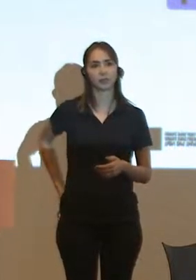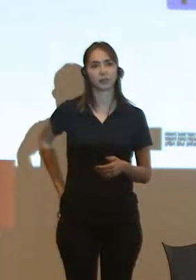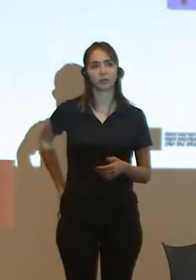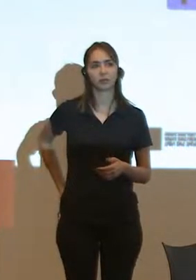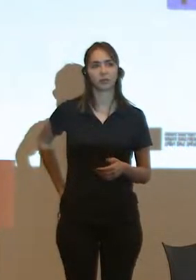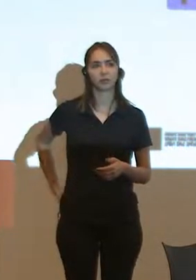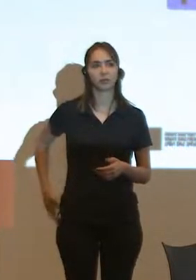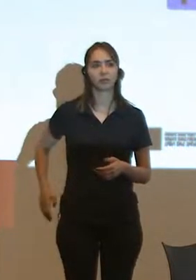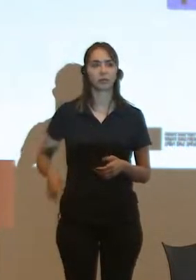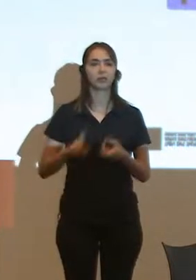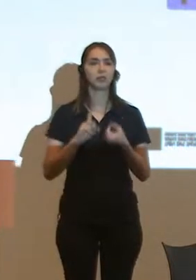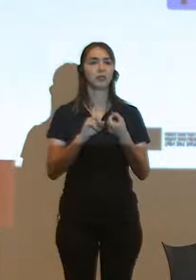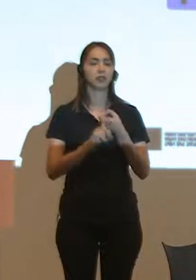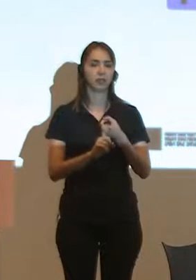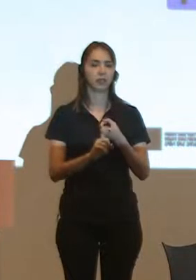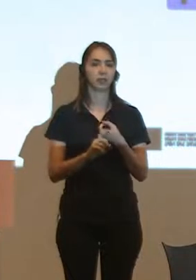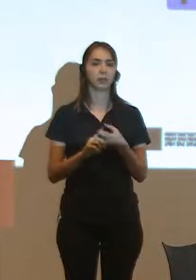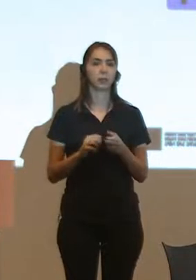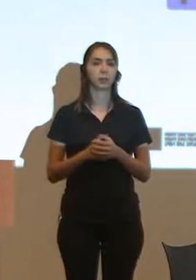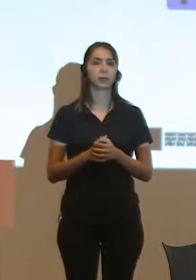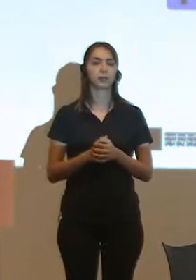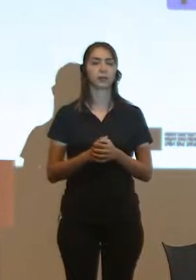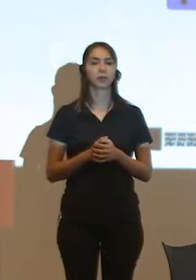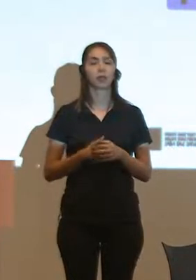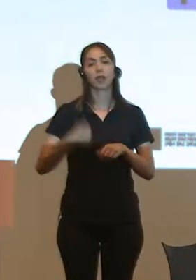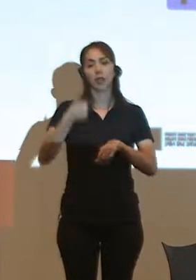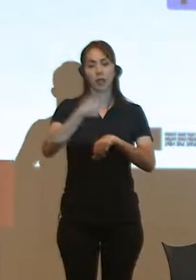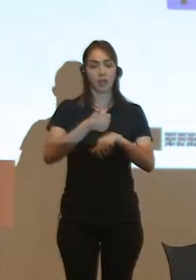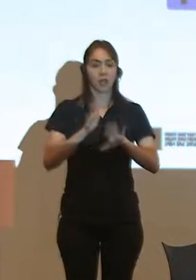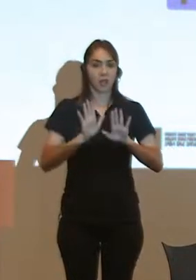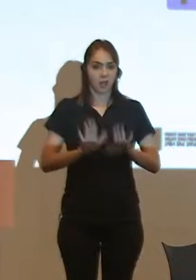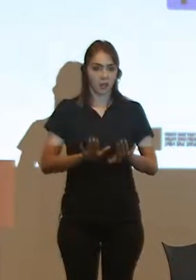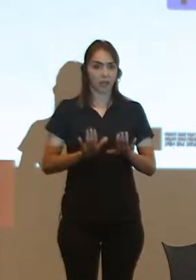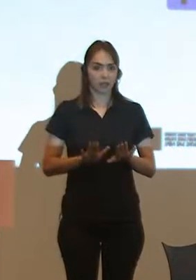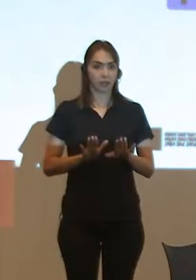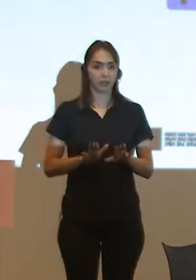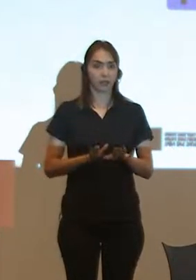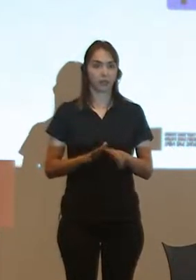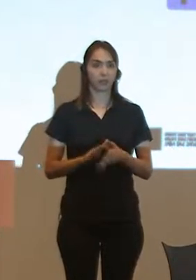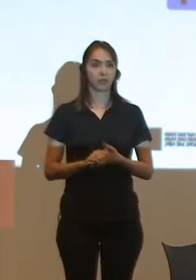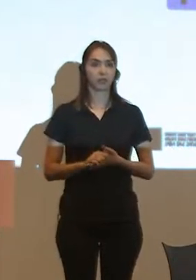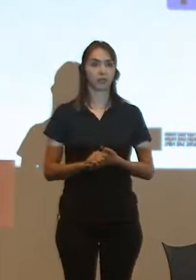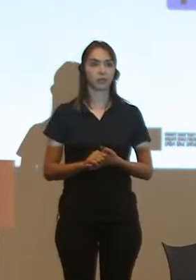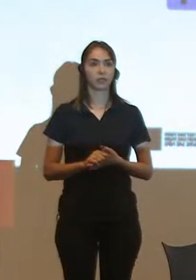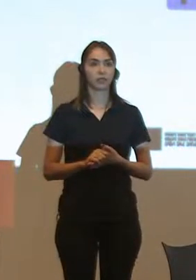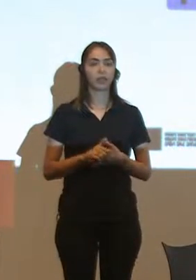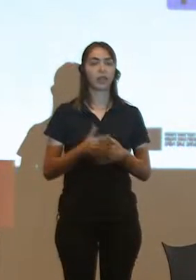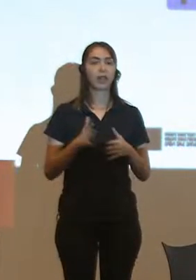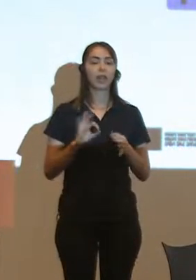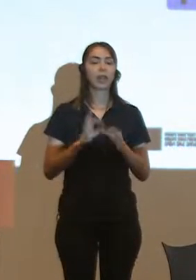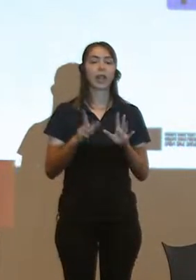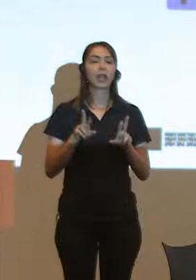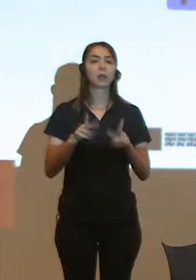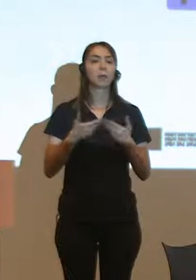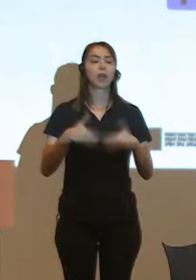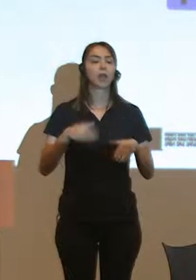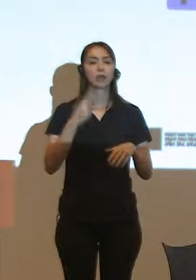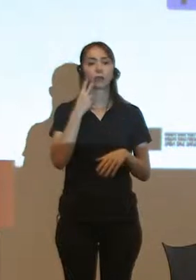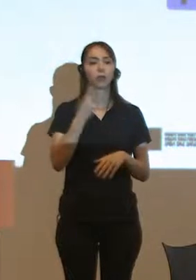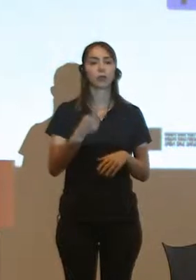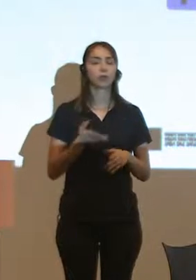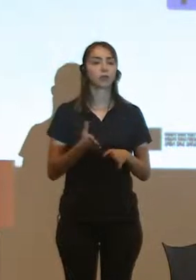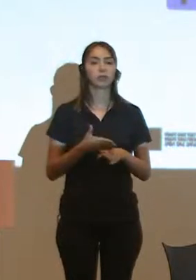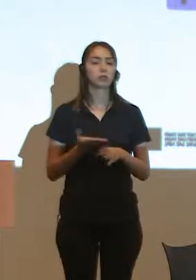power and what are the obstacles and what is the situation of your precious